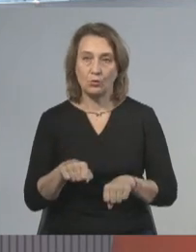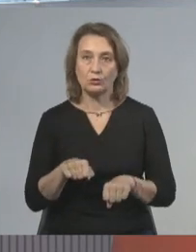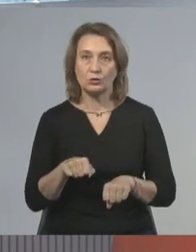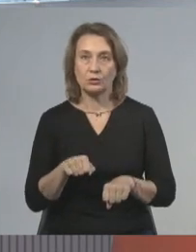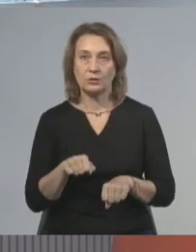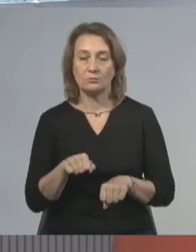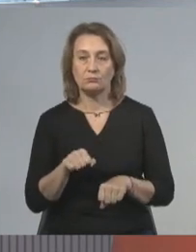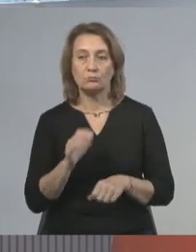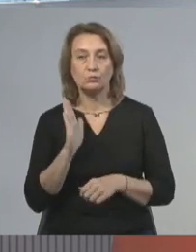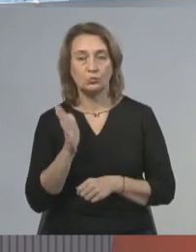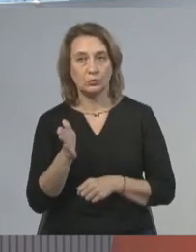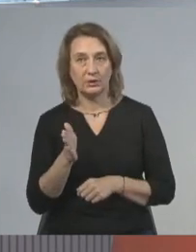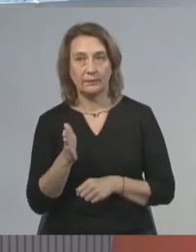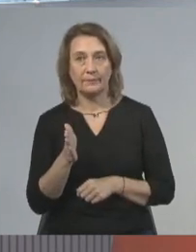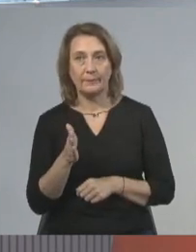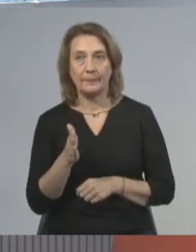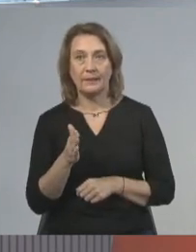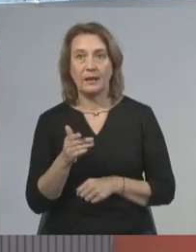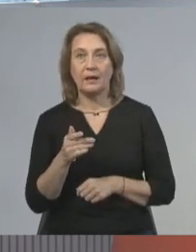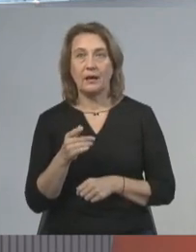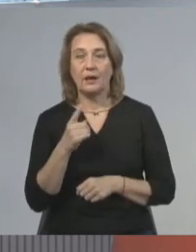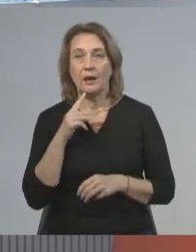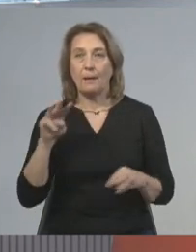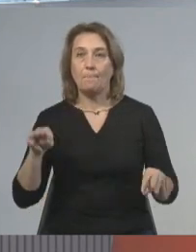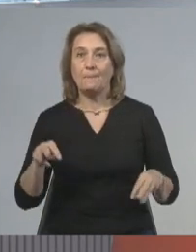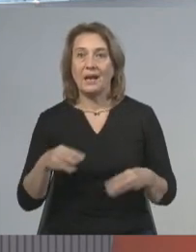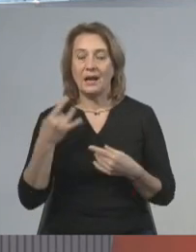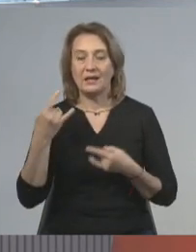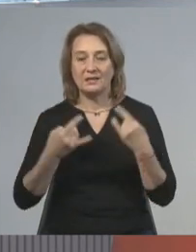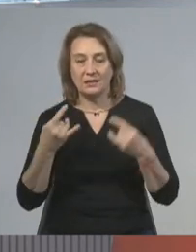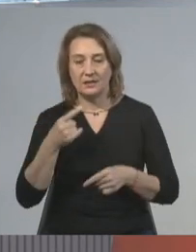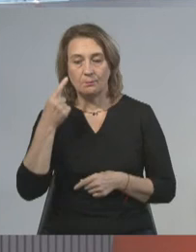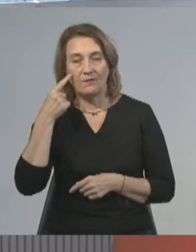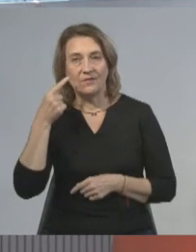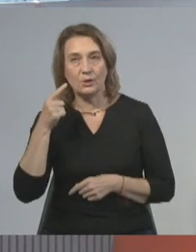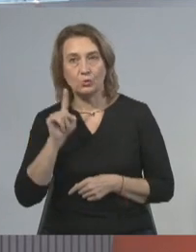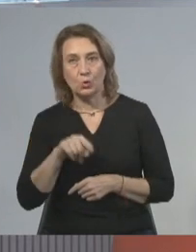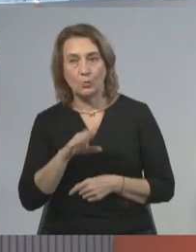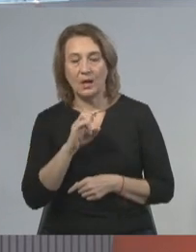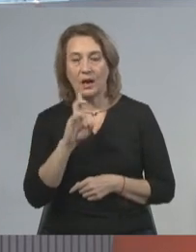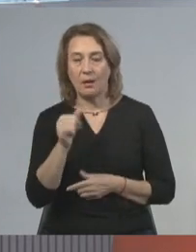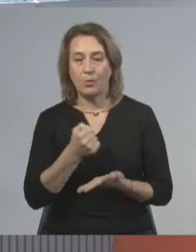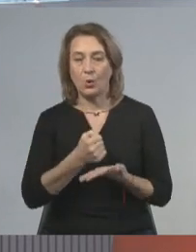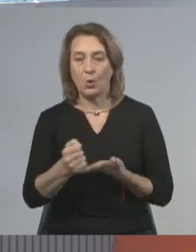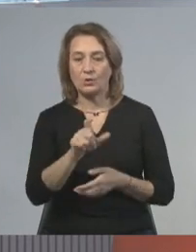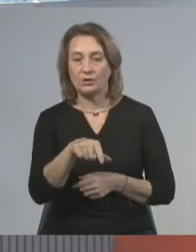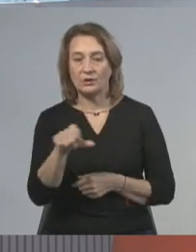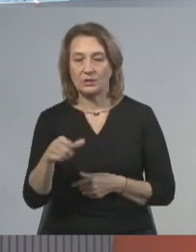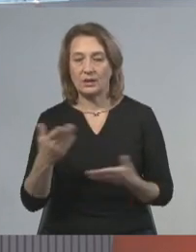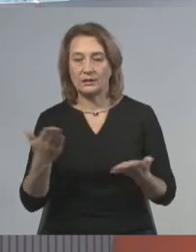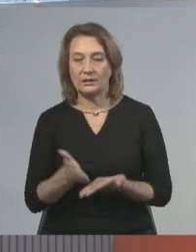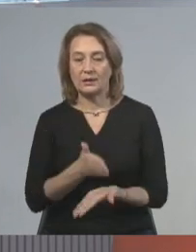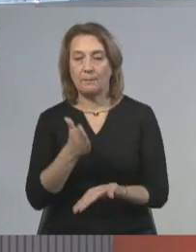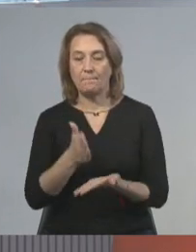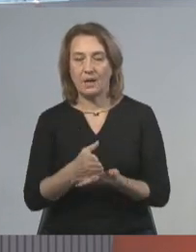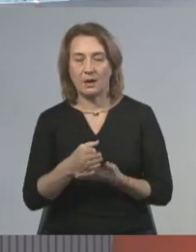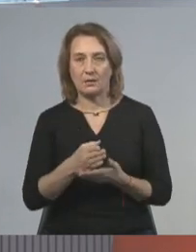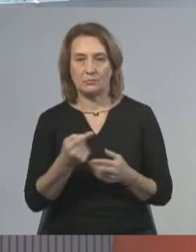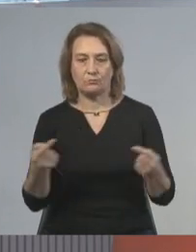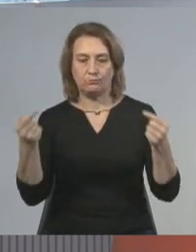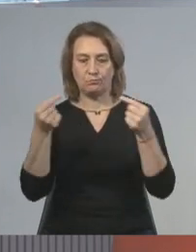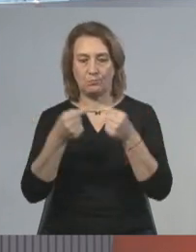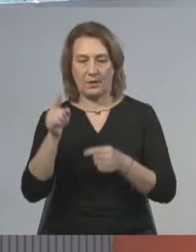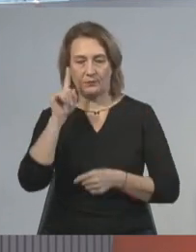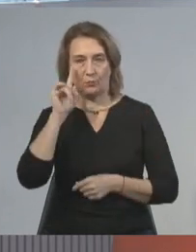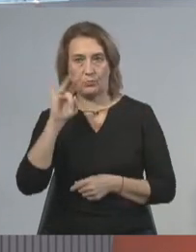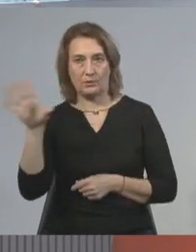media can be present there but i understand there are cases where in media or famous or candidates who have who are